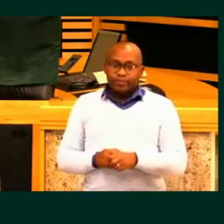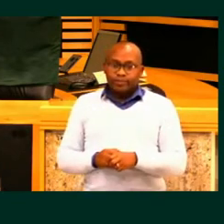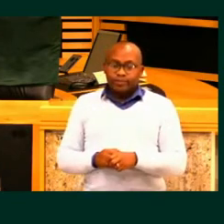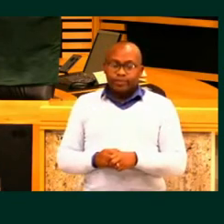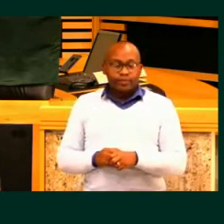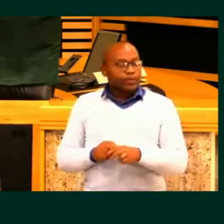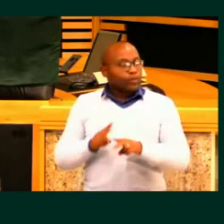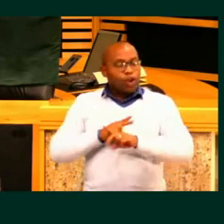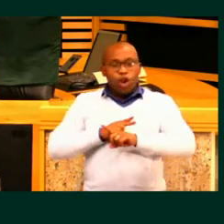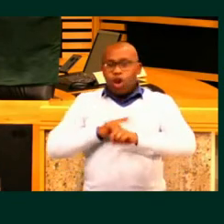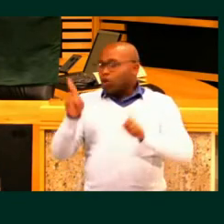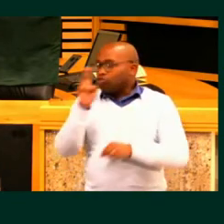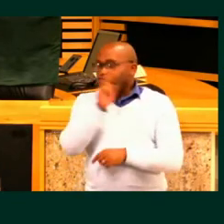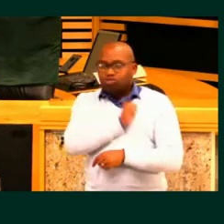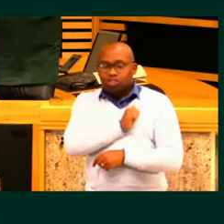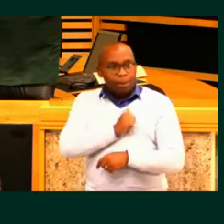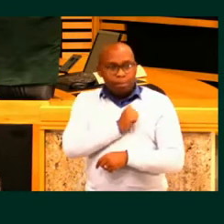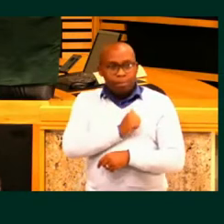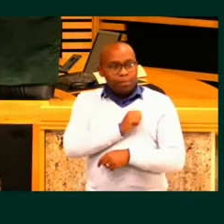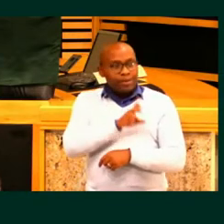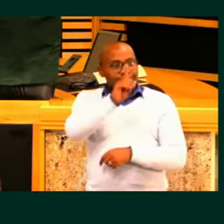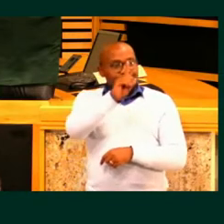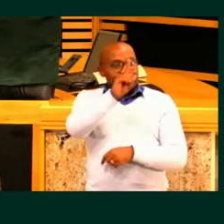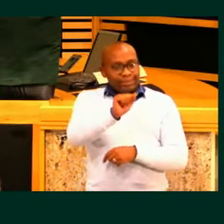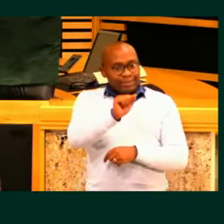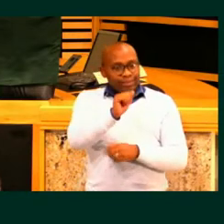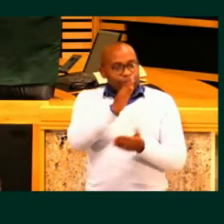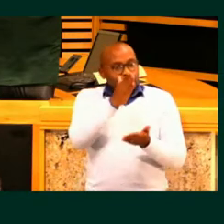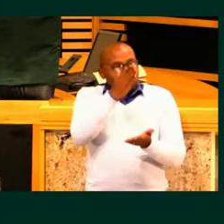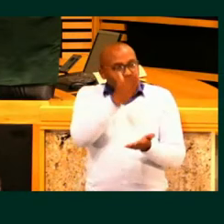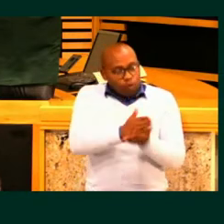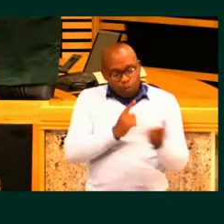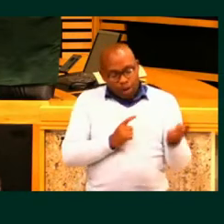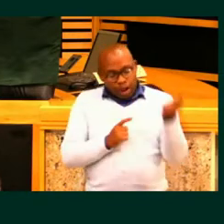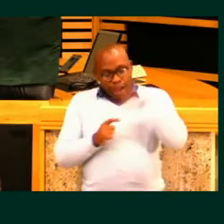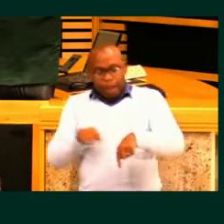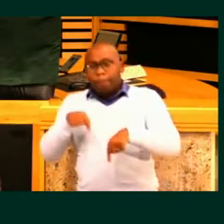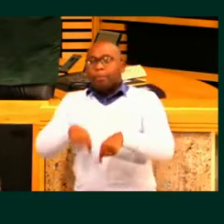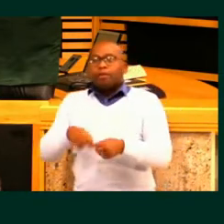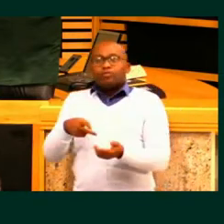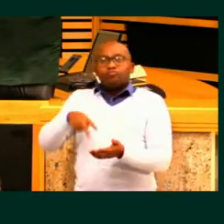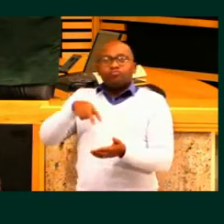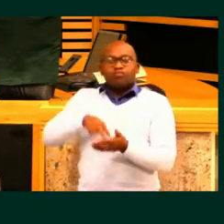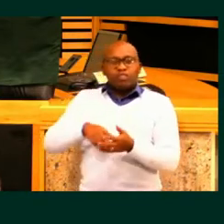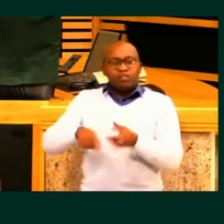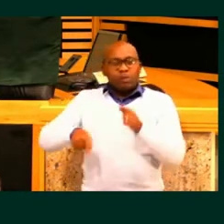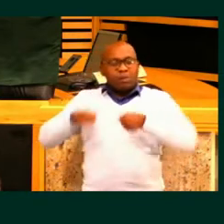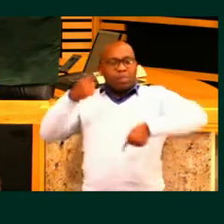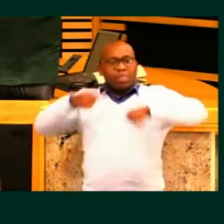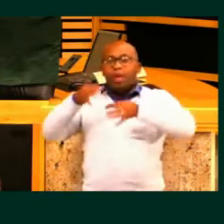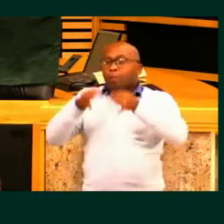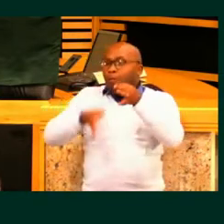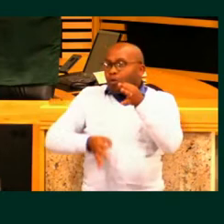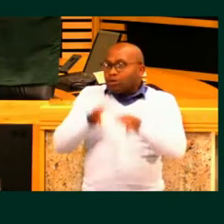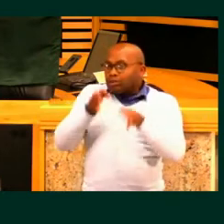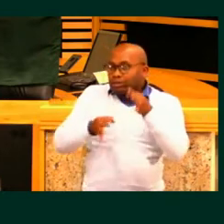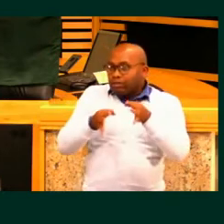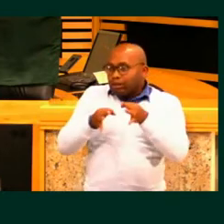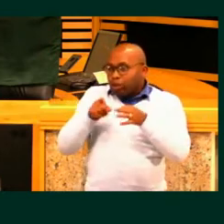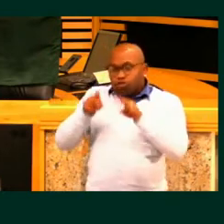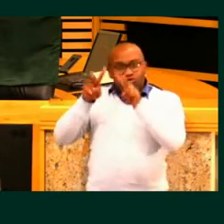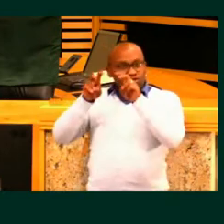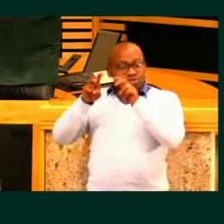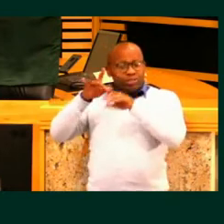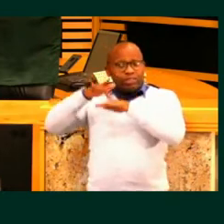shame that da must not come and grand stand here with issues that are eating our